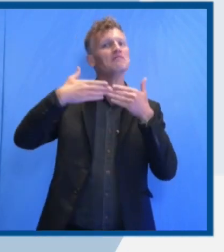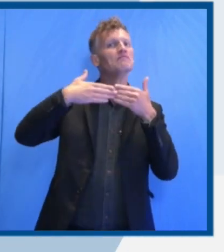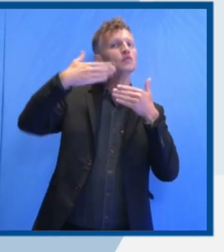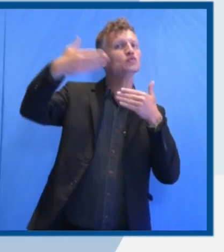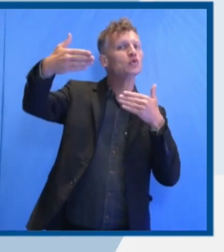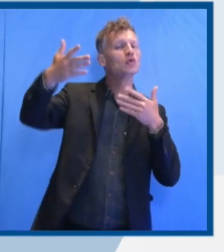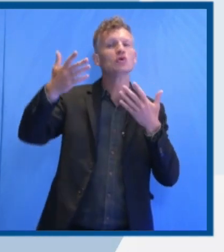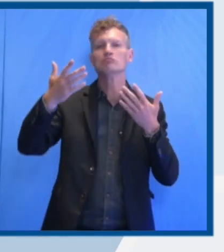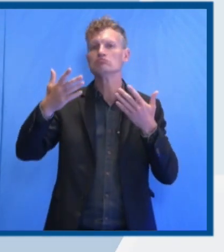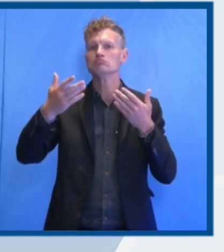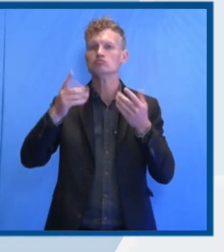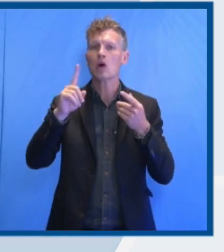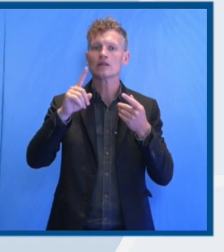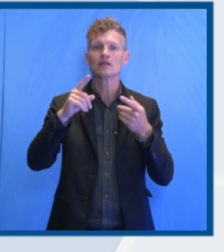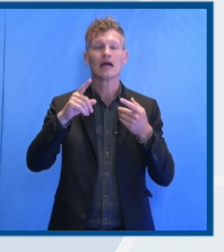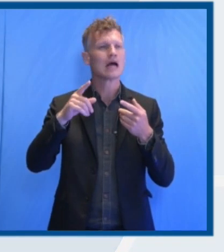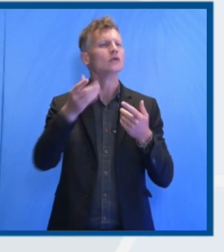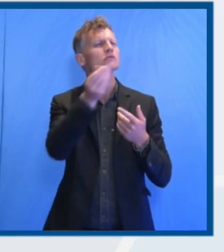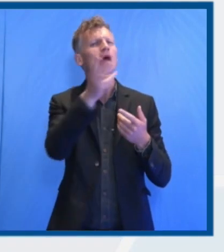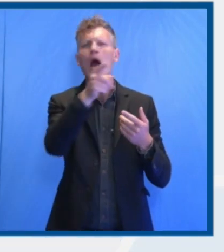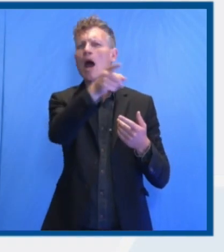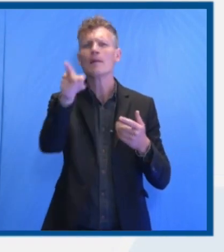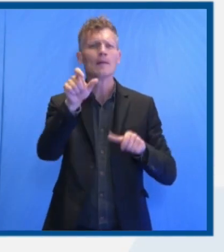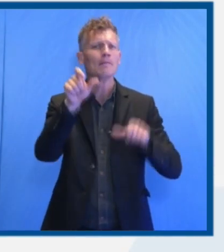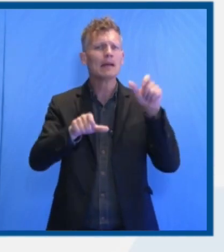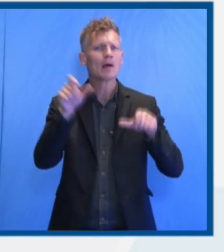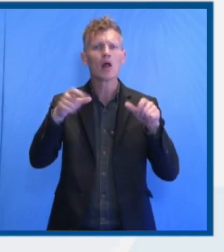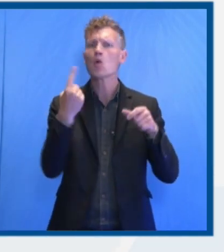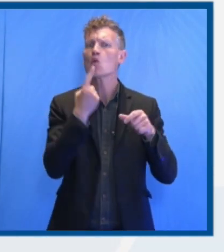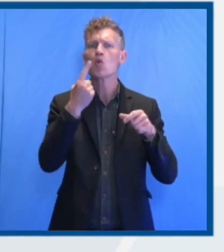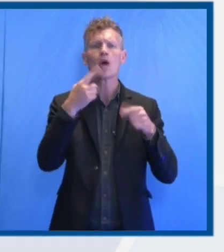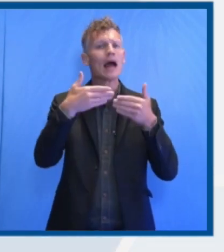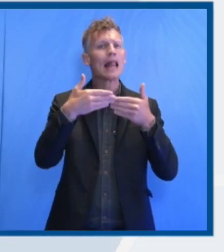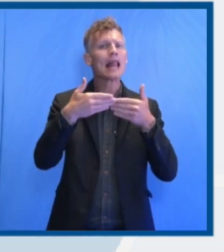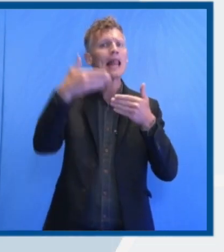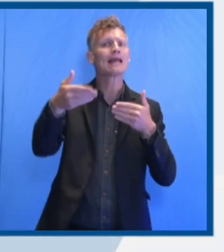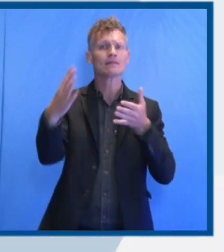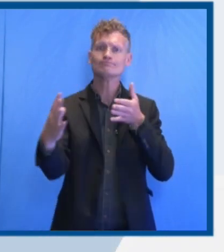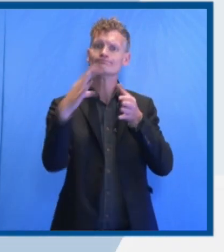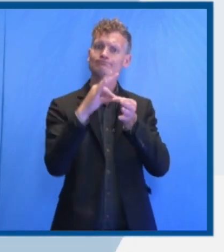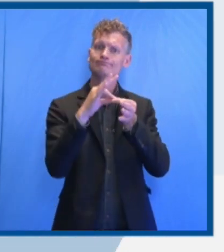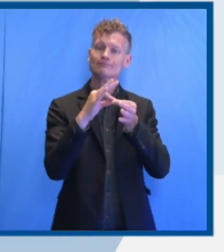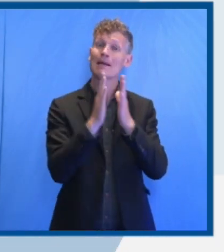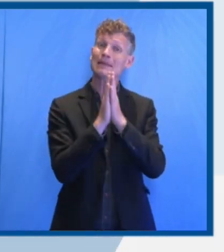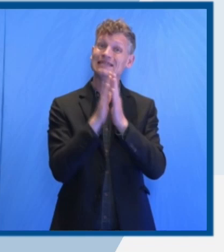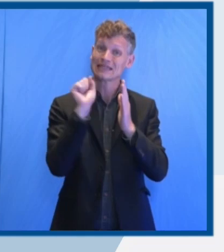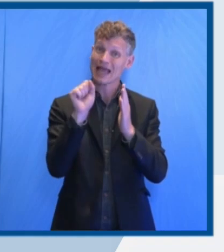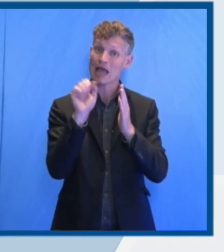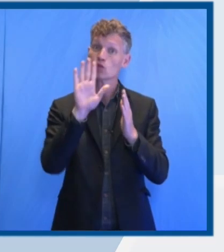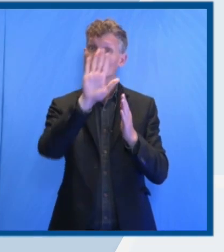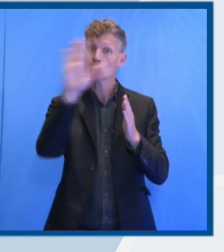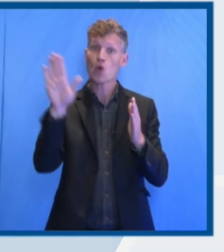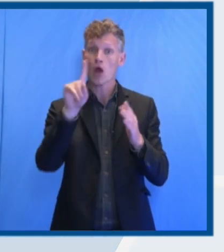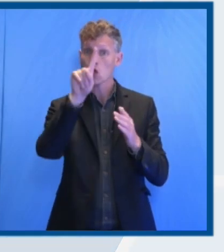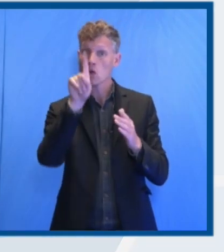not, who will probably join later, please do post your questions on the Slido, because we're